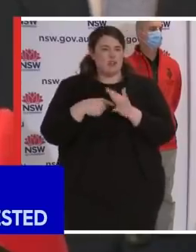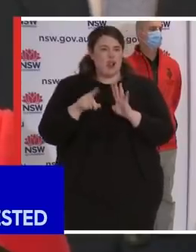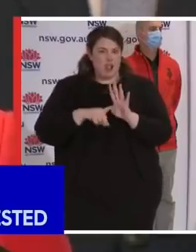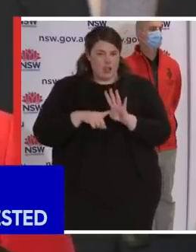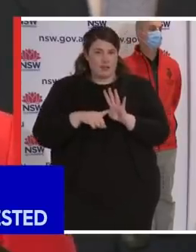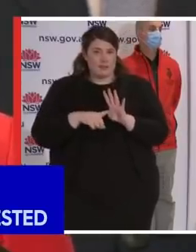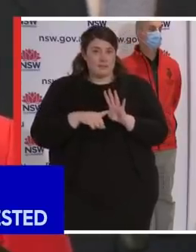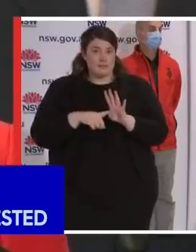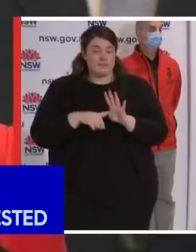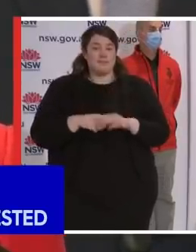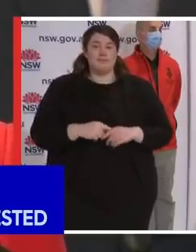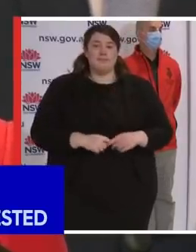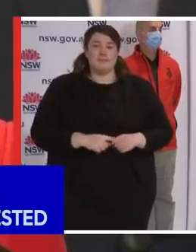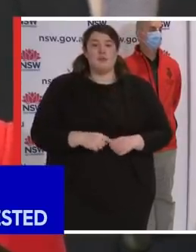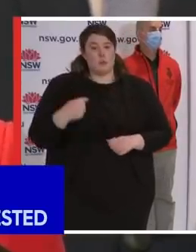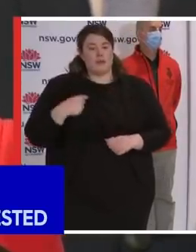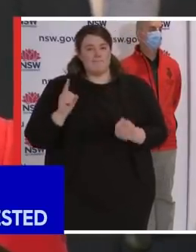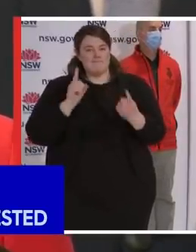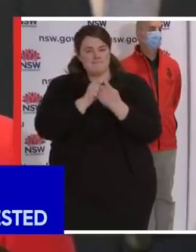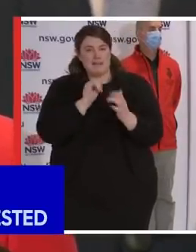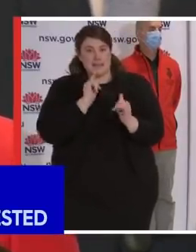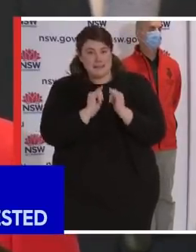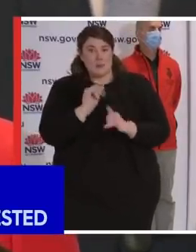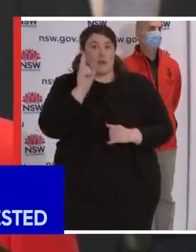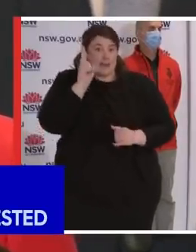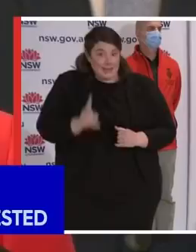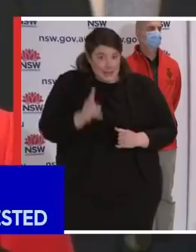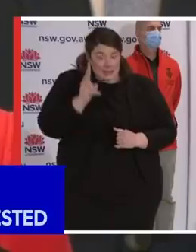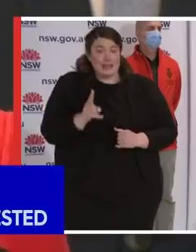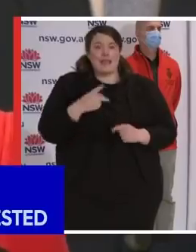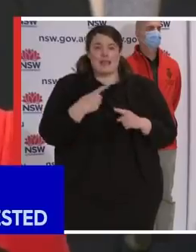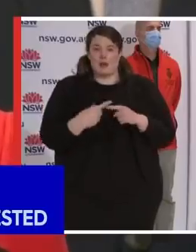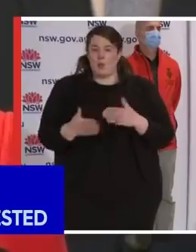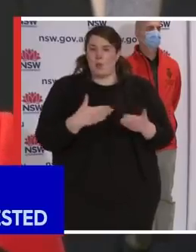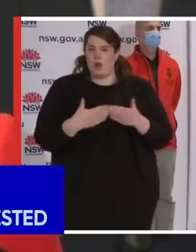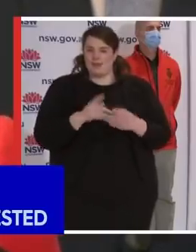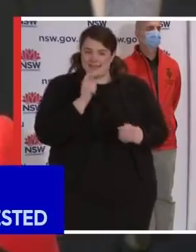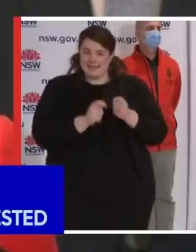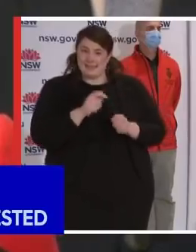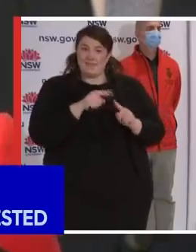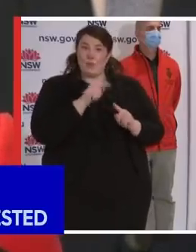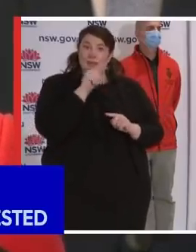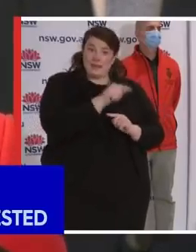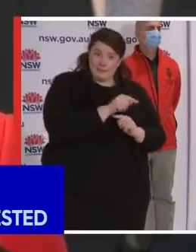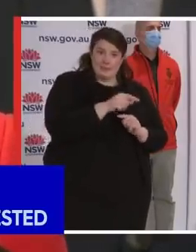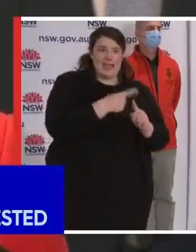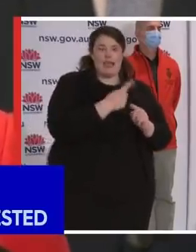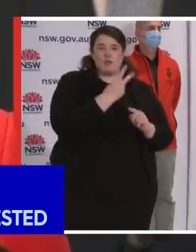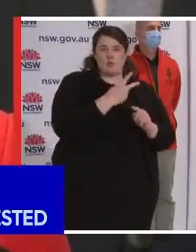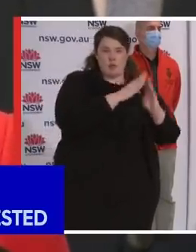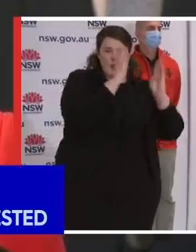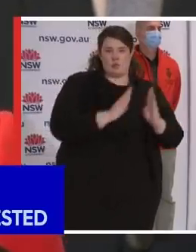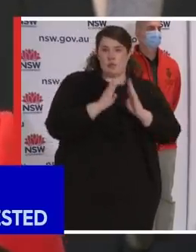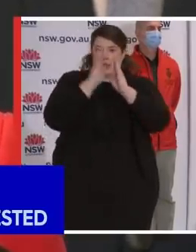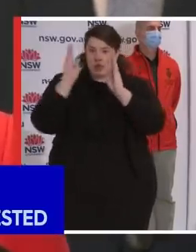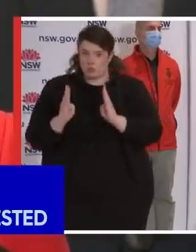being re-interviewed, and we are also arranging urgent testing of his two household contacts.